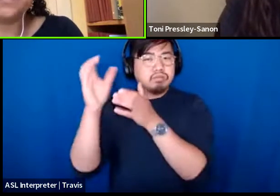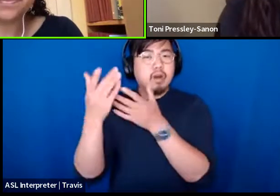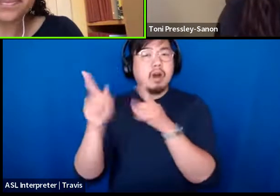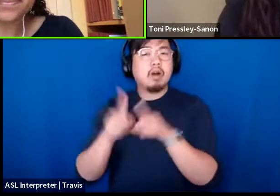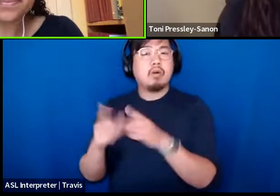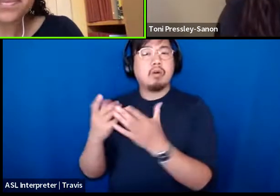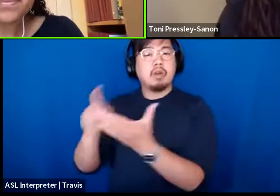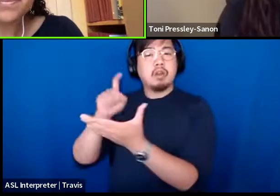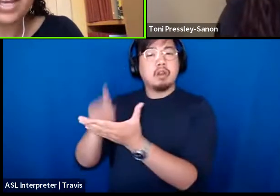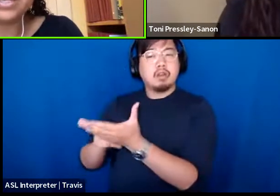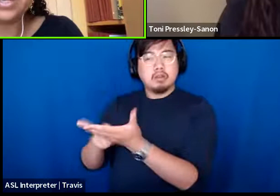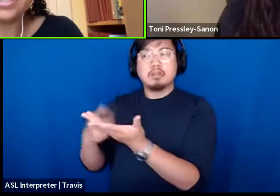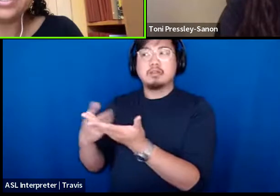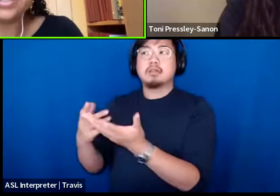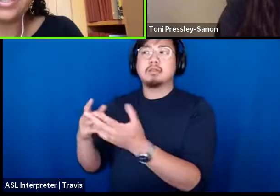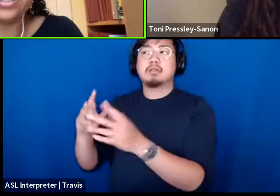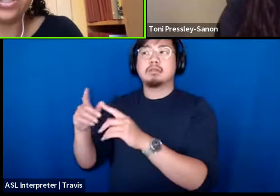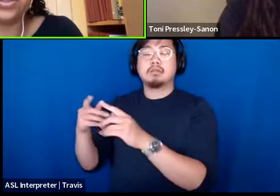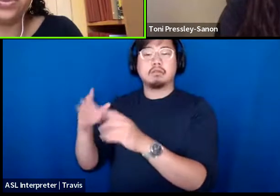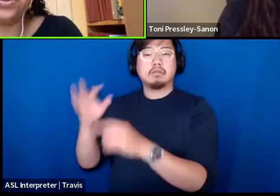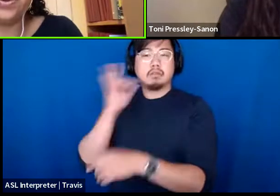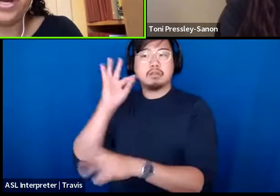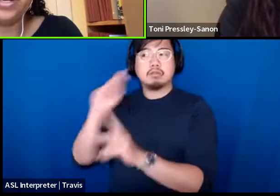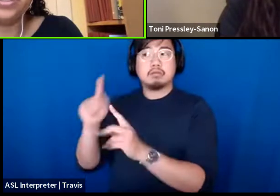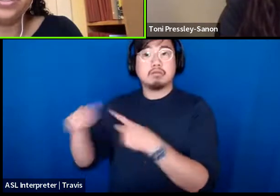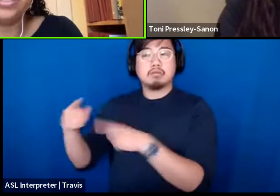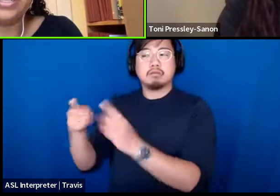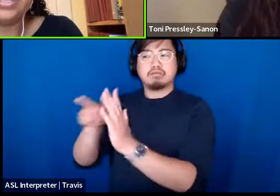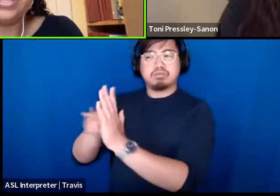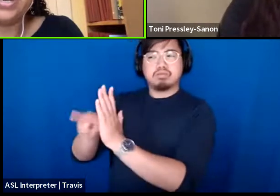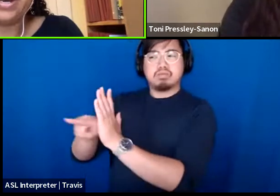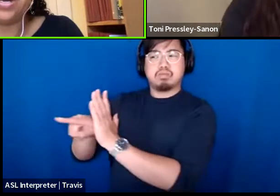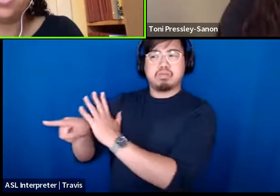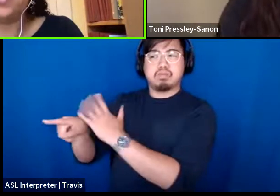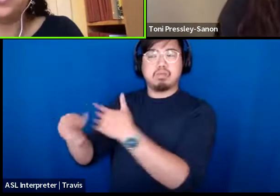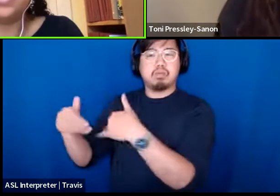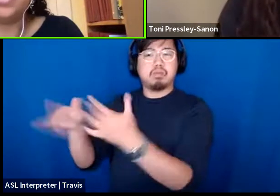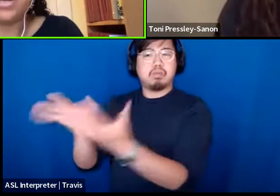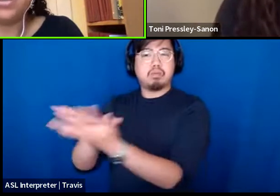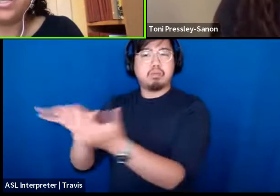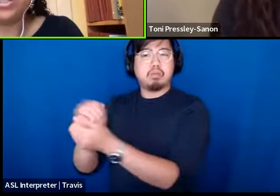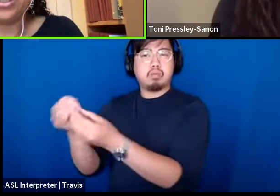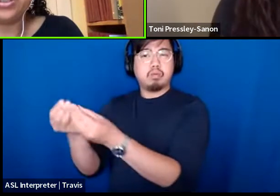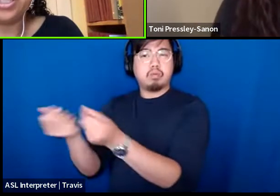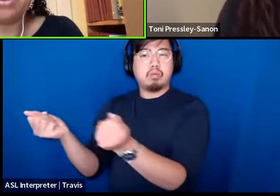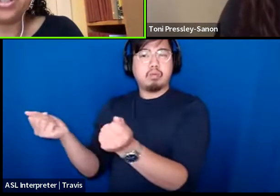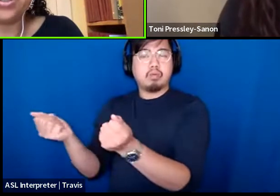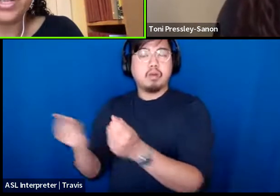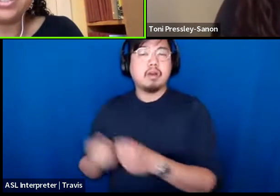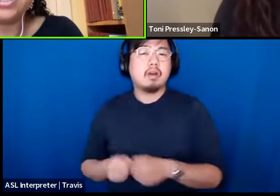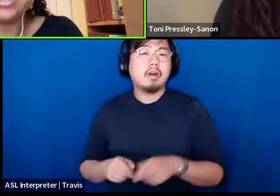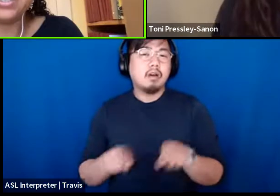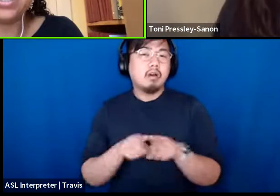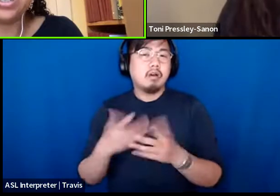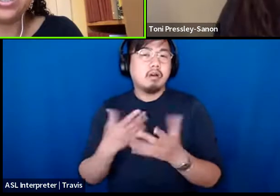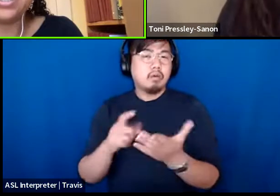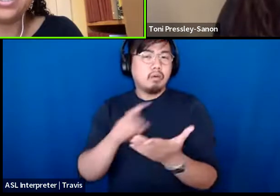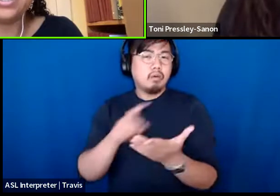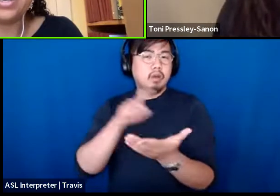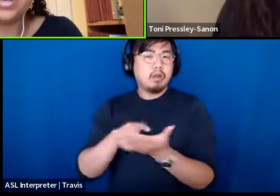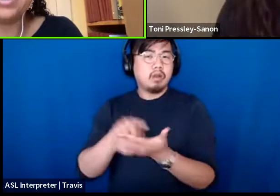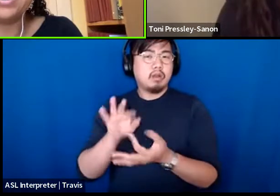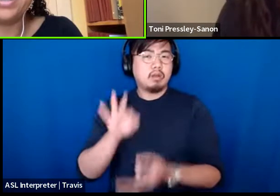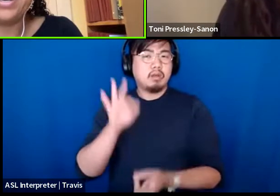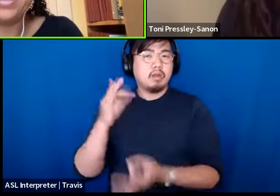displacement. And lastly, to honor our own biological and spiritual